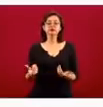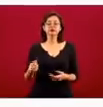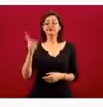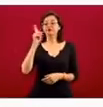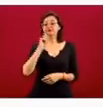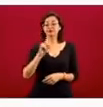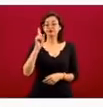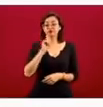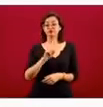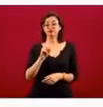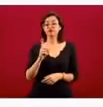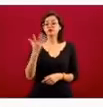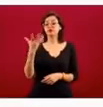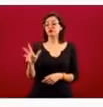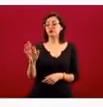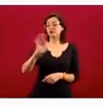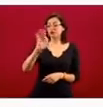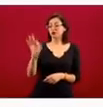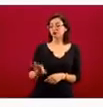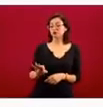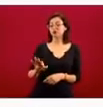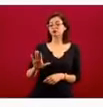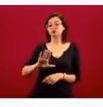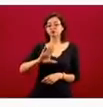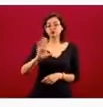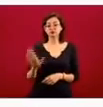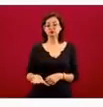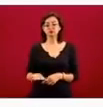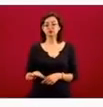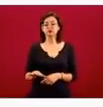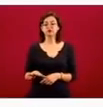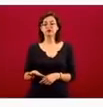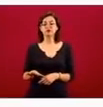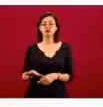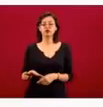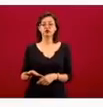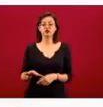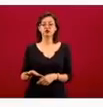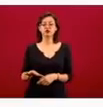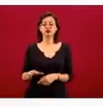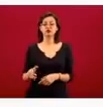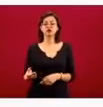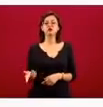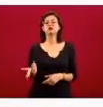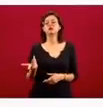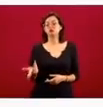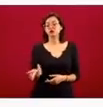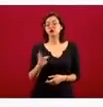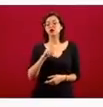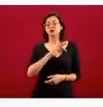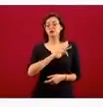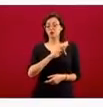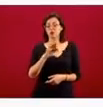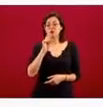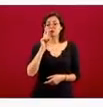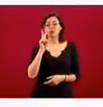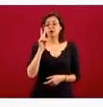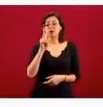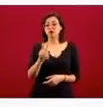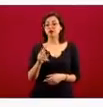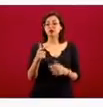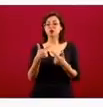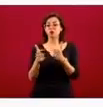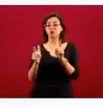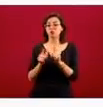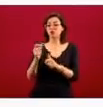criteria of sex distribution and age distribution. We can see that most of